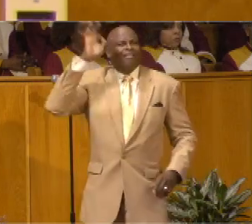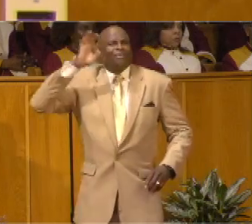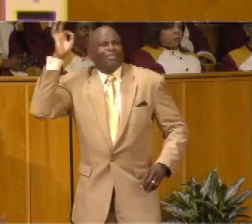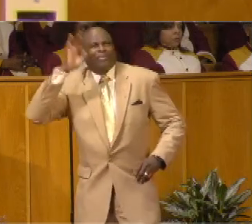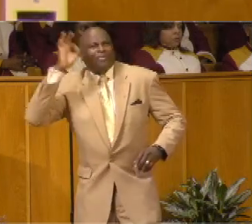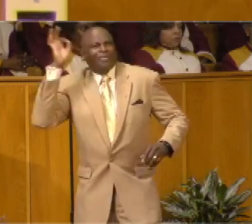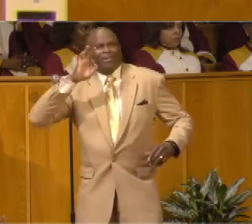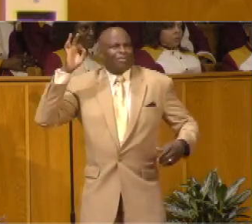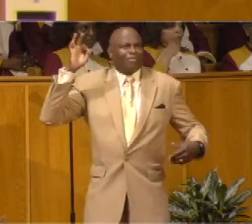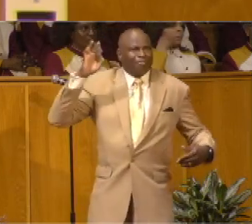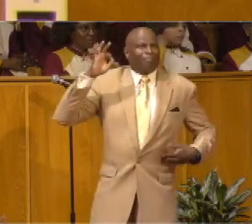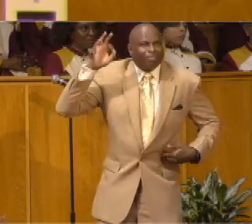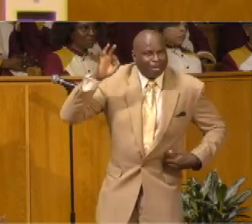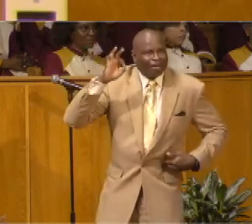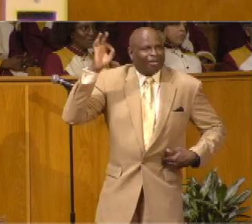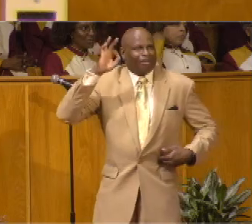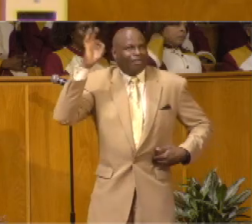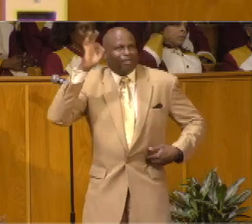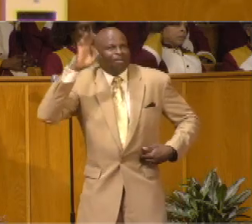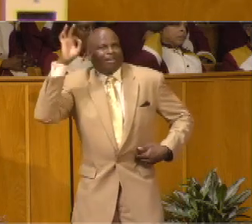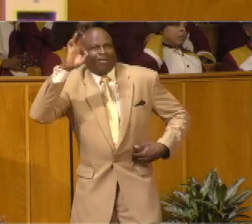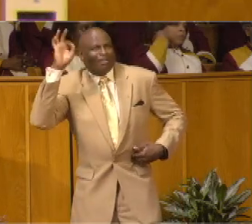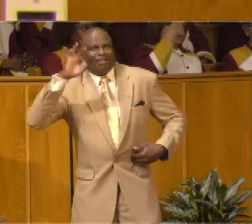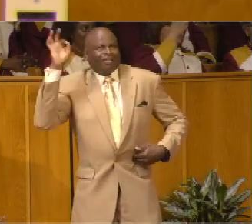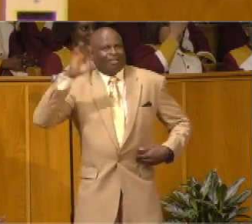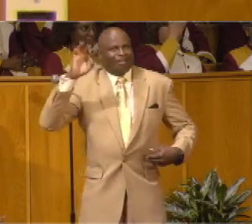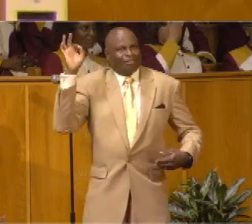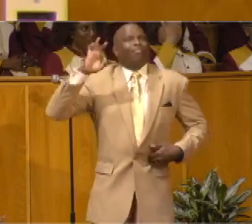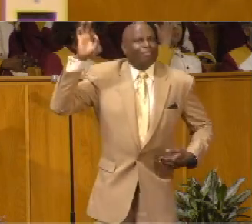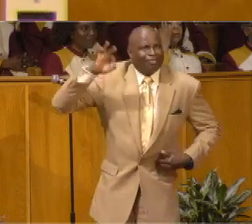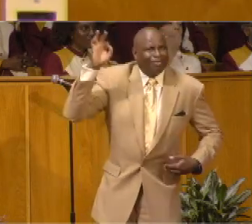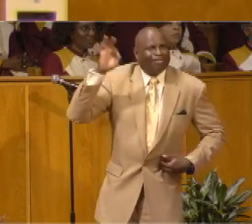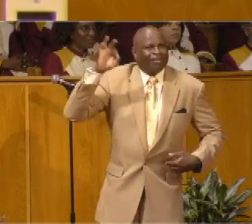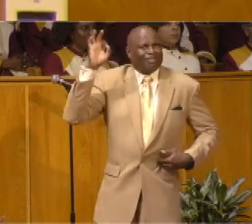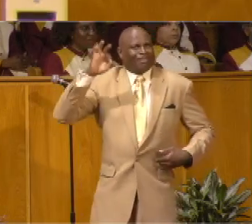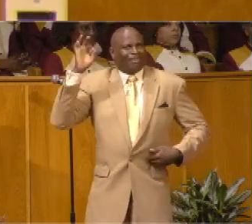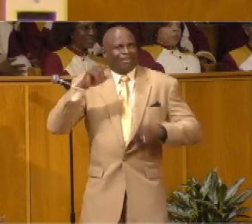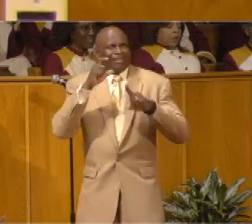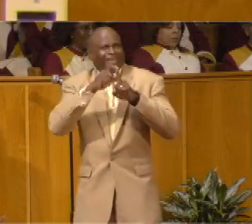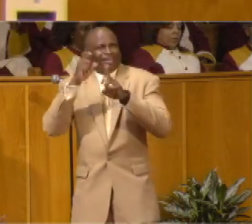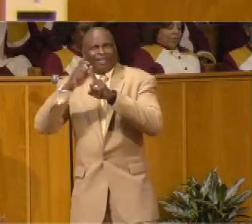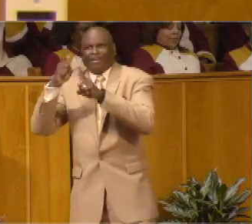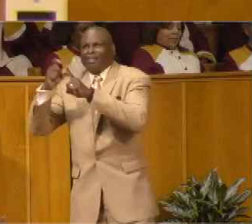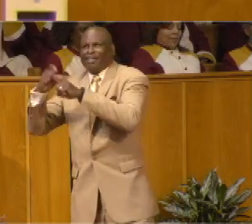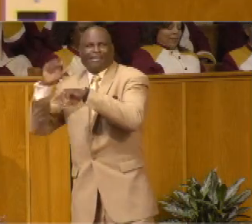were pushed, in the middle of a good English sentence,